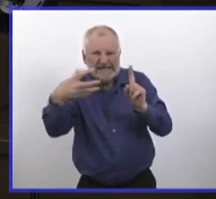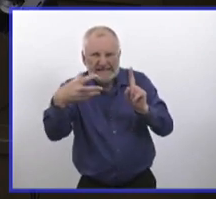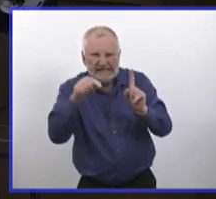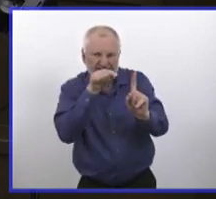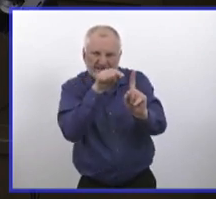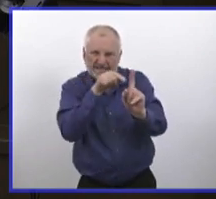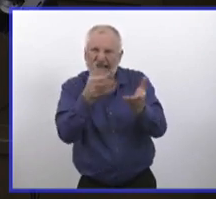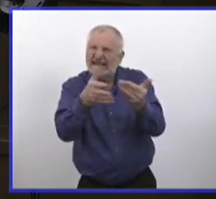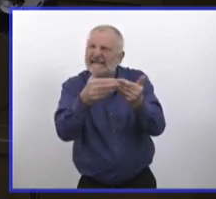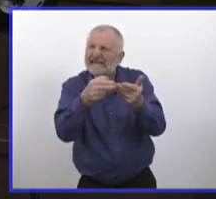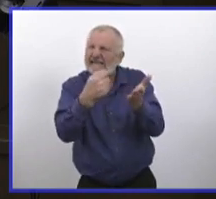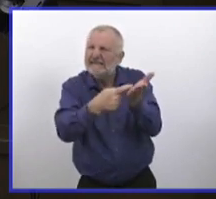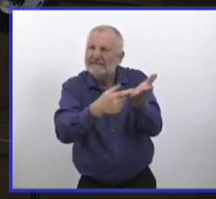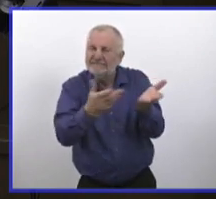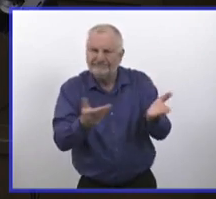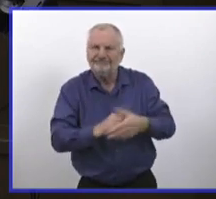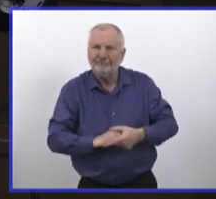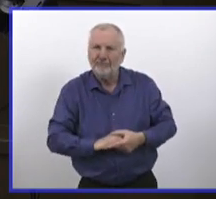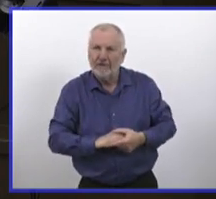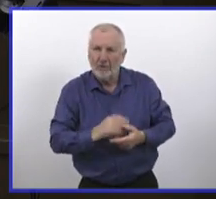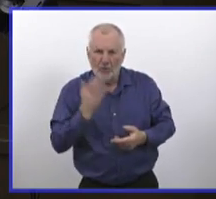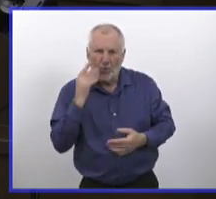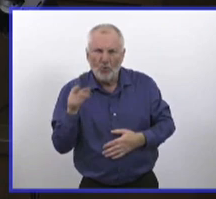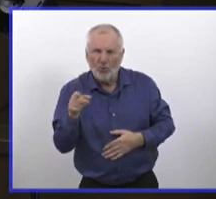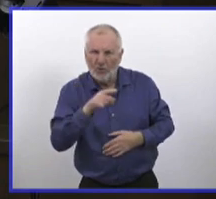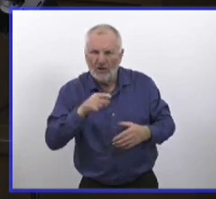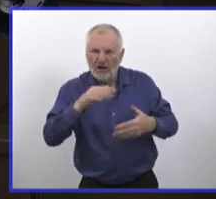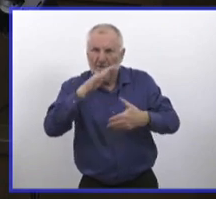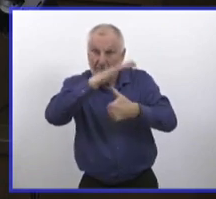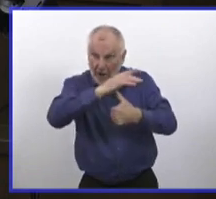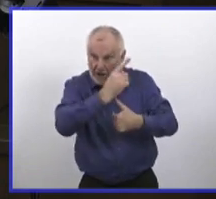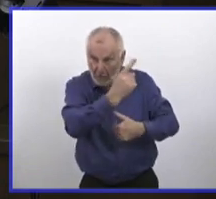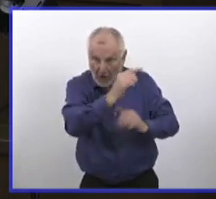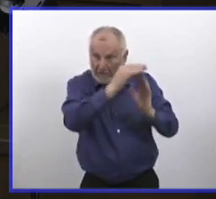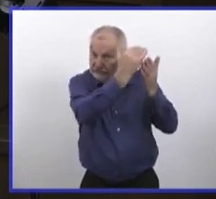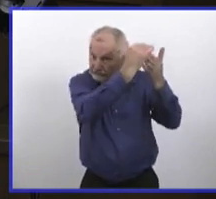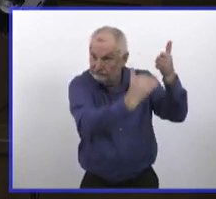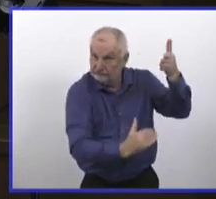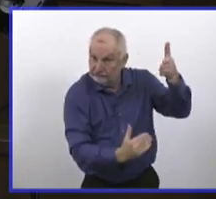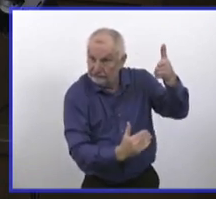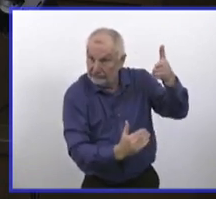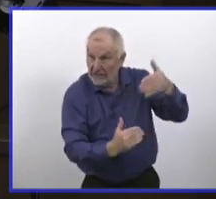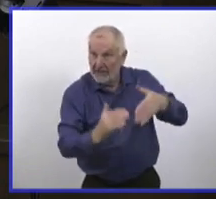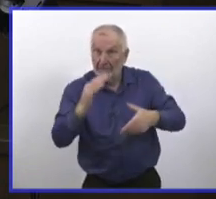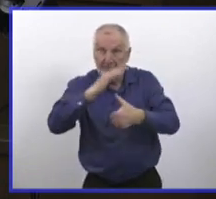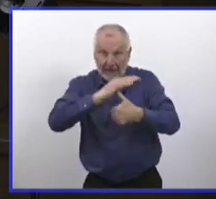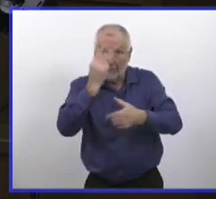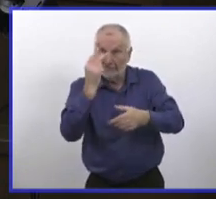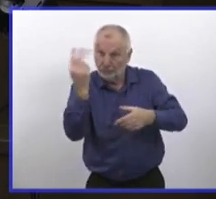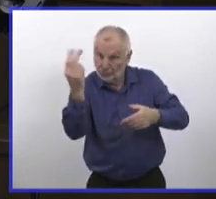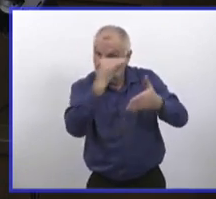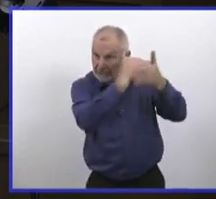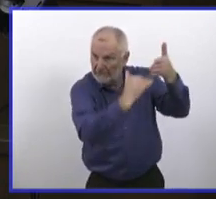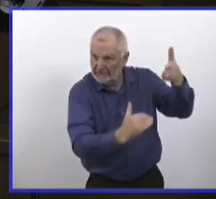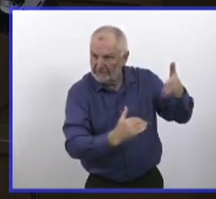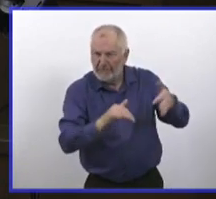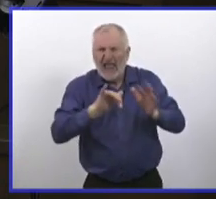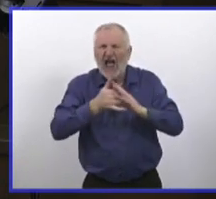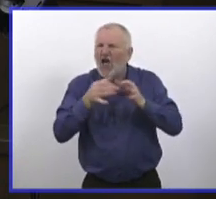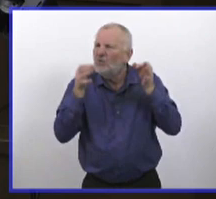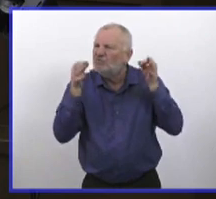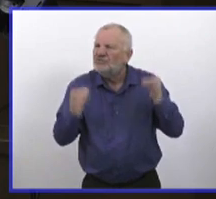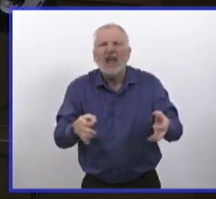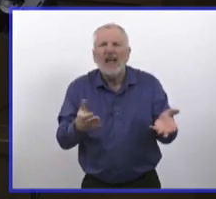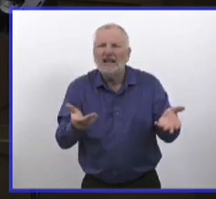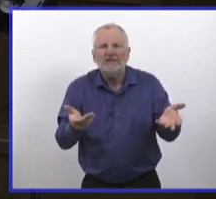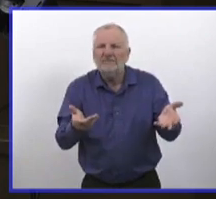this list of Priority List 1, Priority List 2 was reached, and I guess just maybe what are some of the outcomes and I